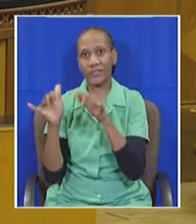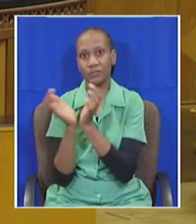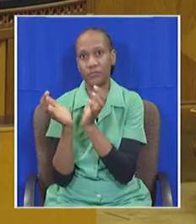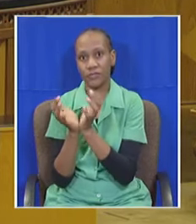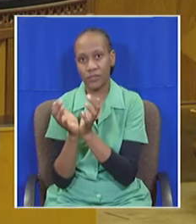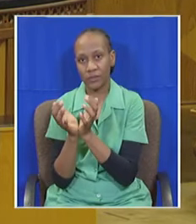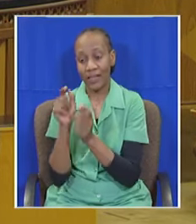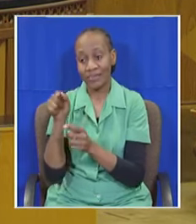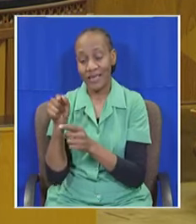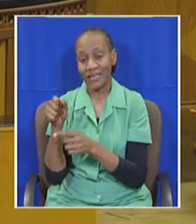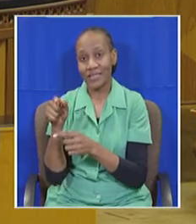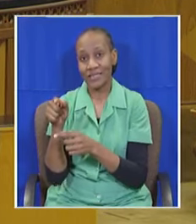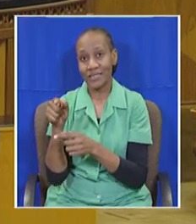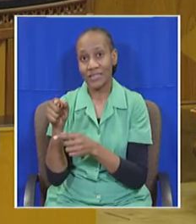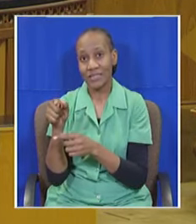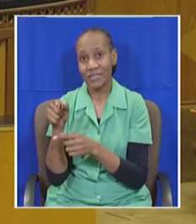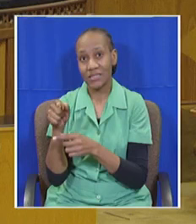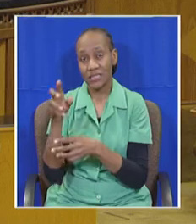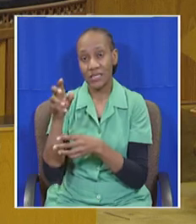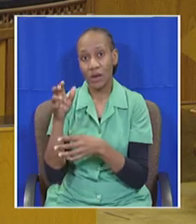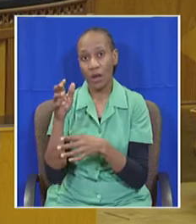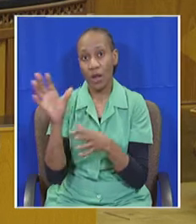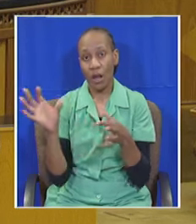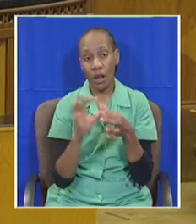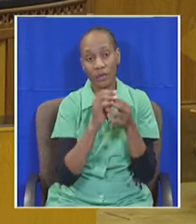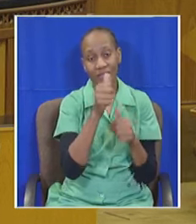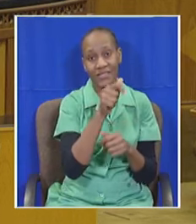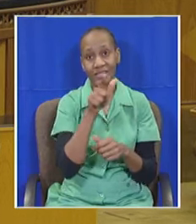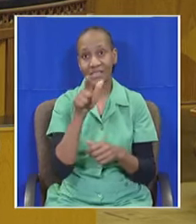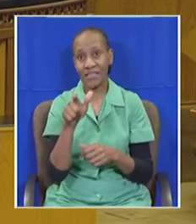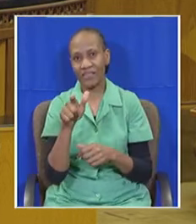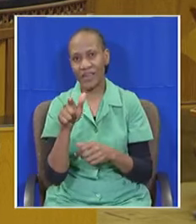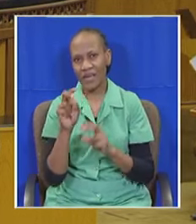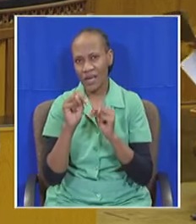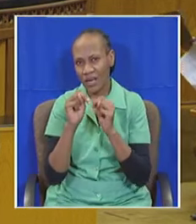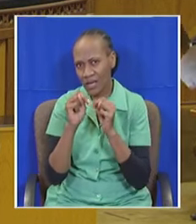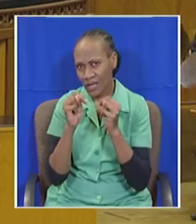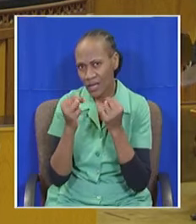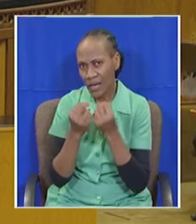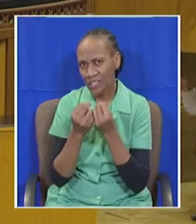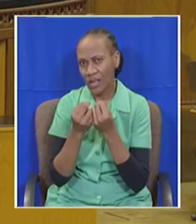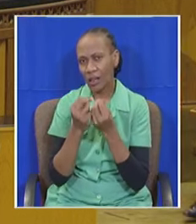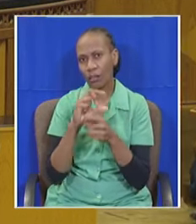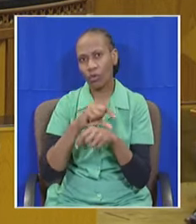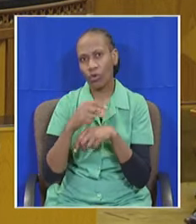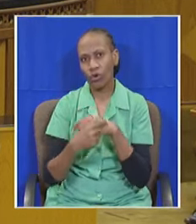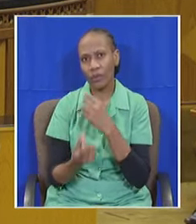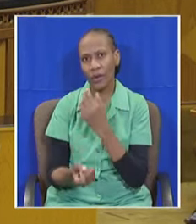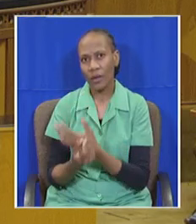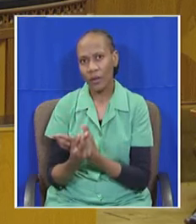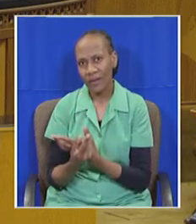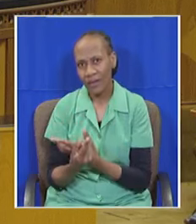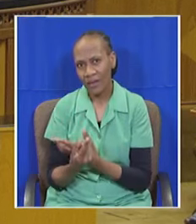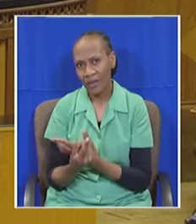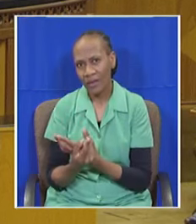part of 67th International Astronautical Congress held in